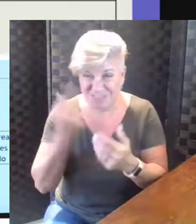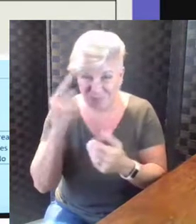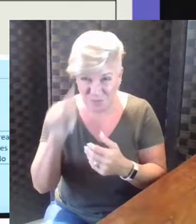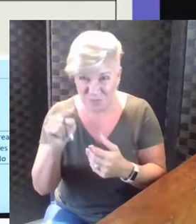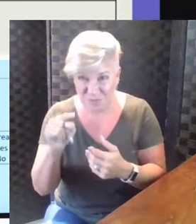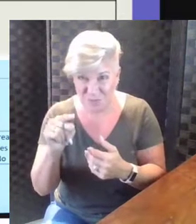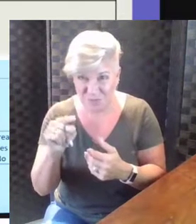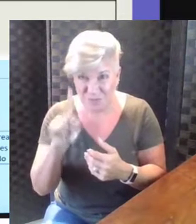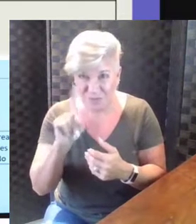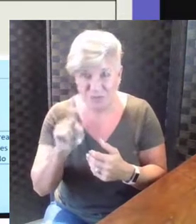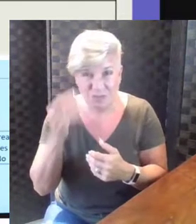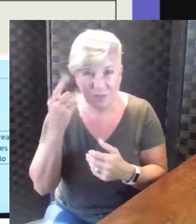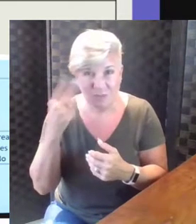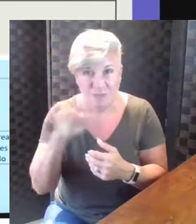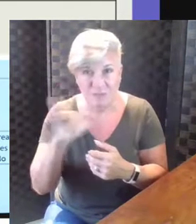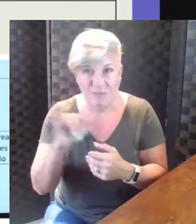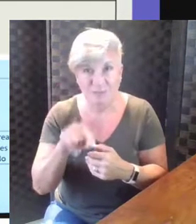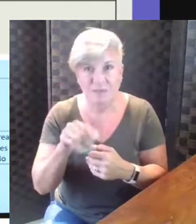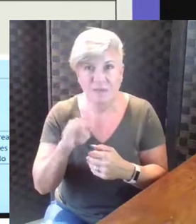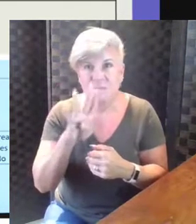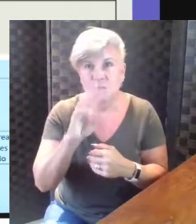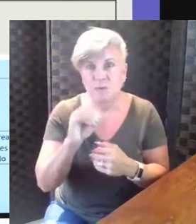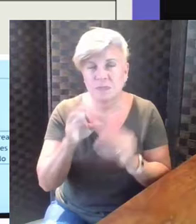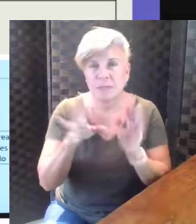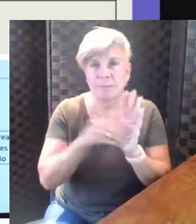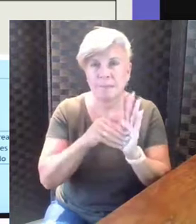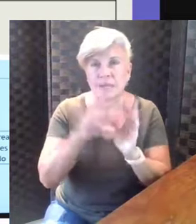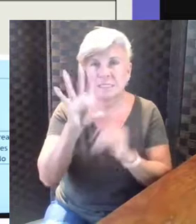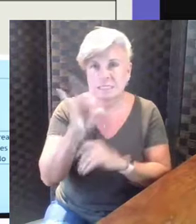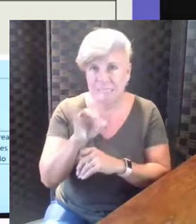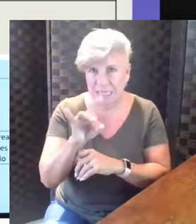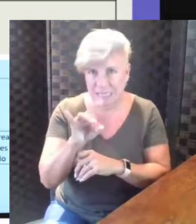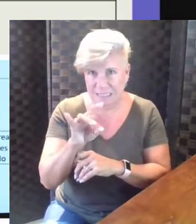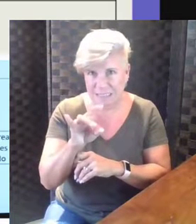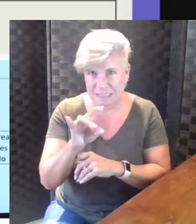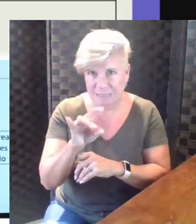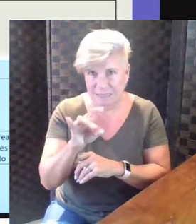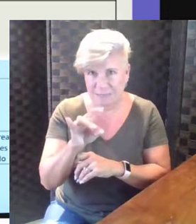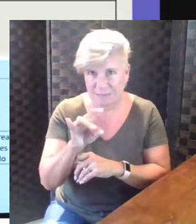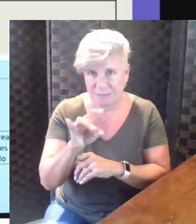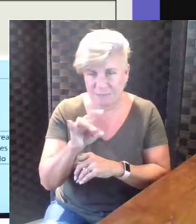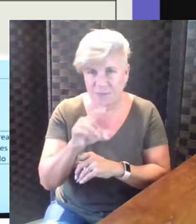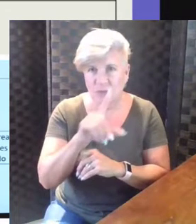you, it should look like this. 40 plus 8,